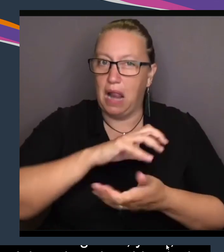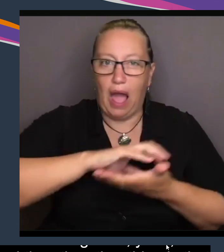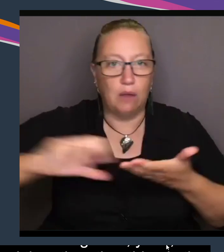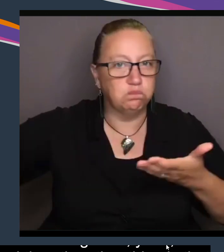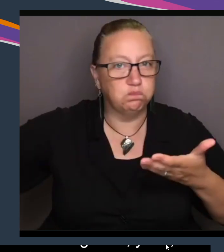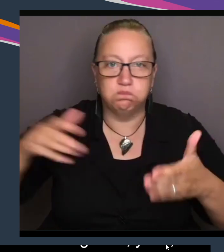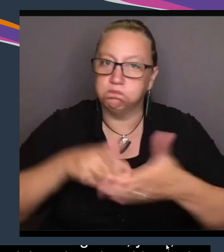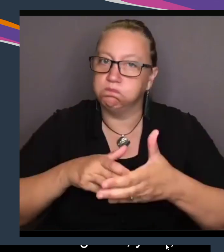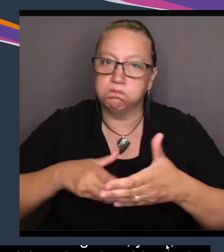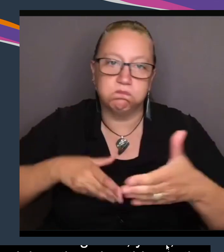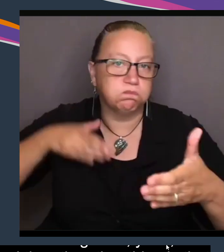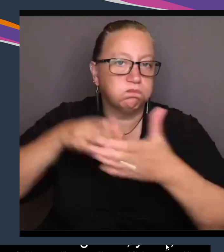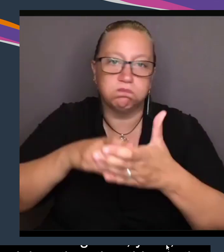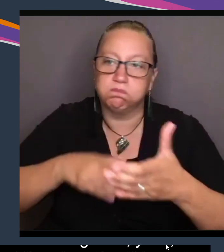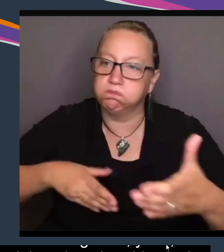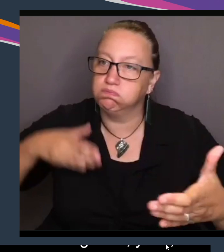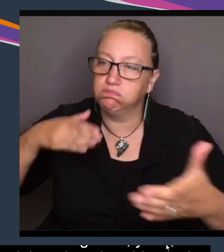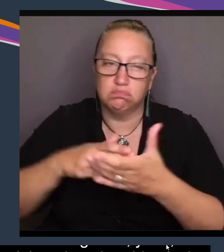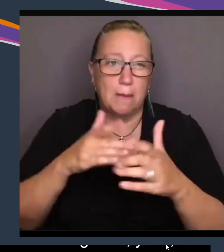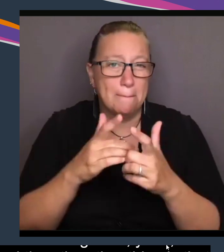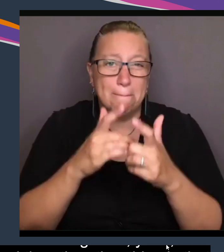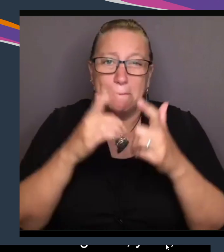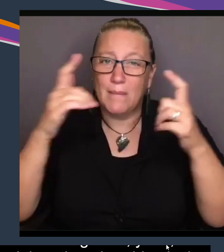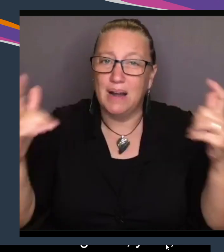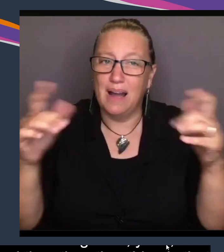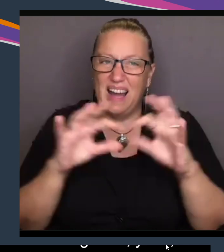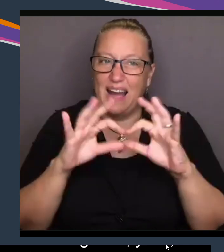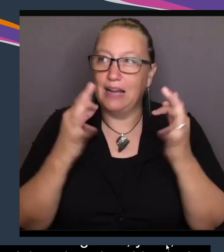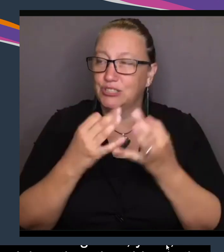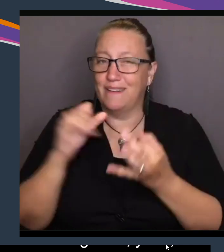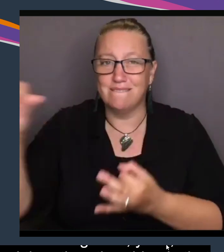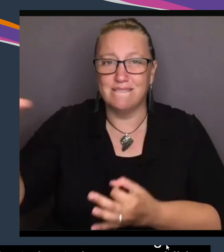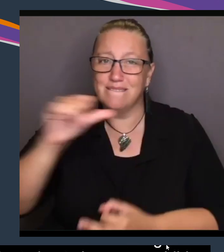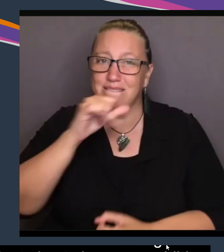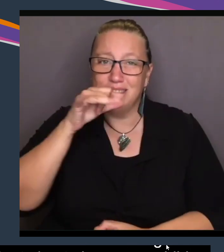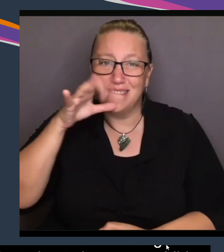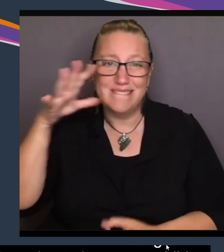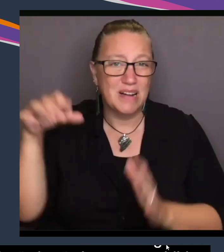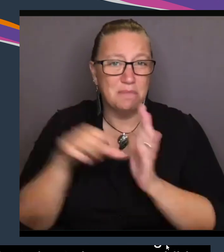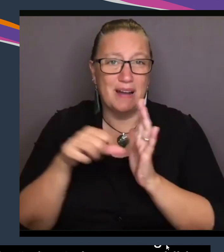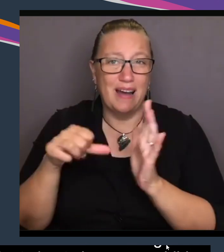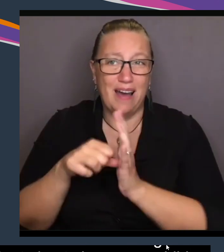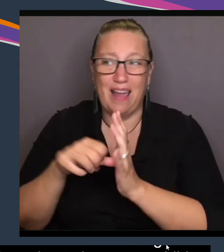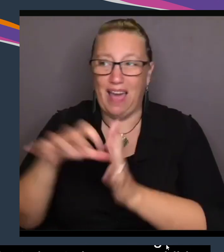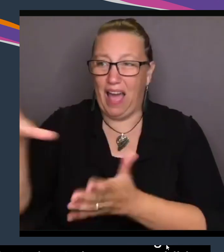the powers of big agencies that get a lot of money to have our kids in care.